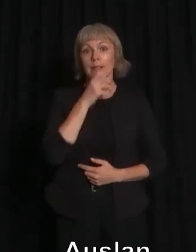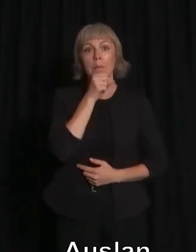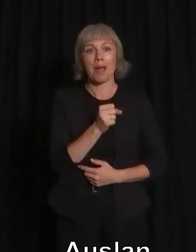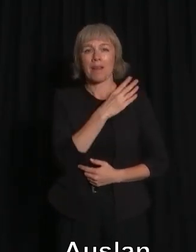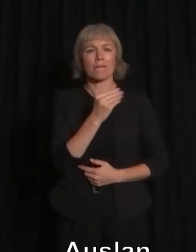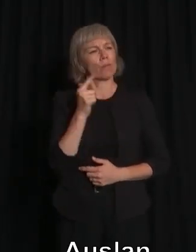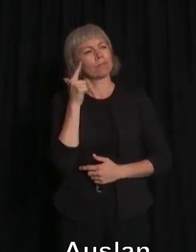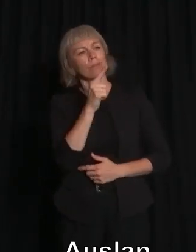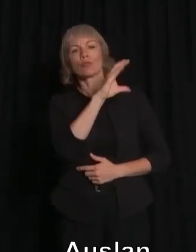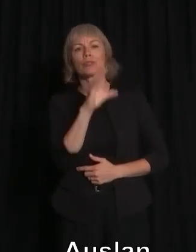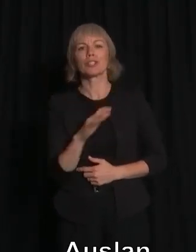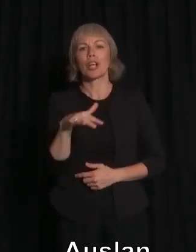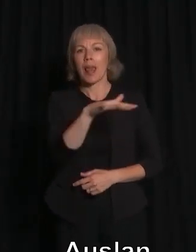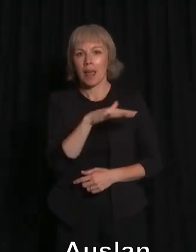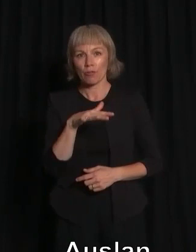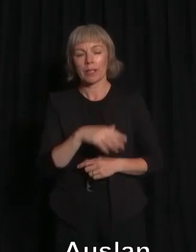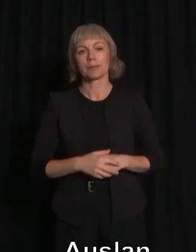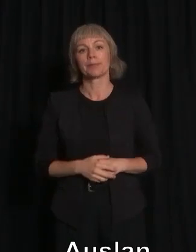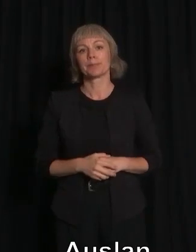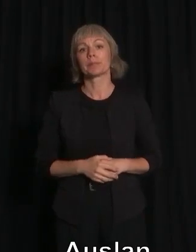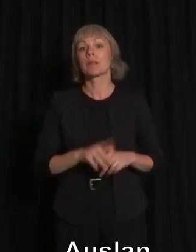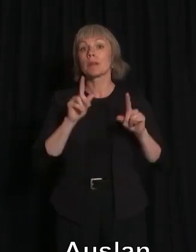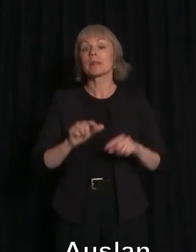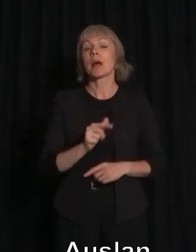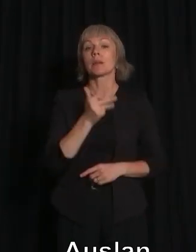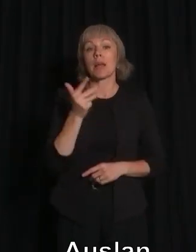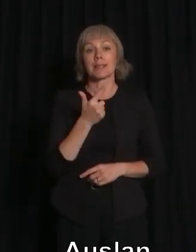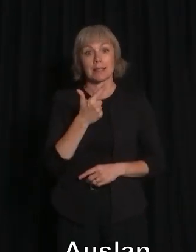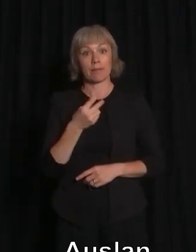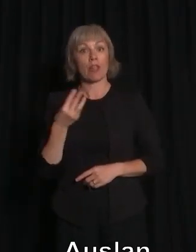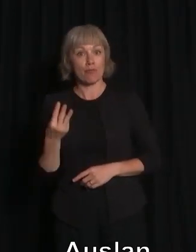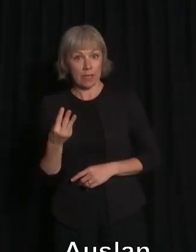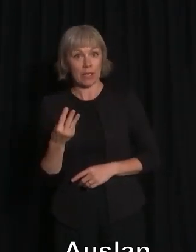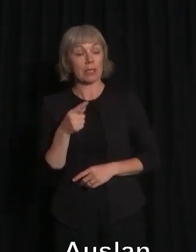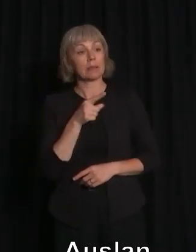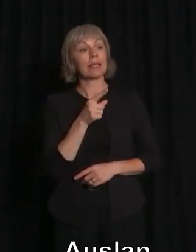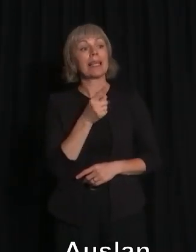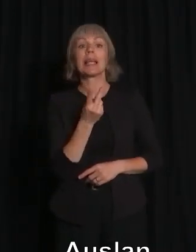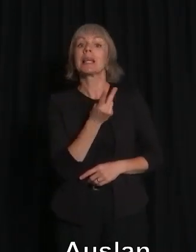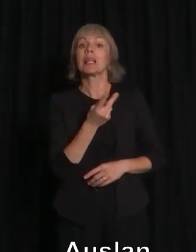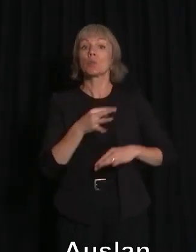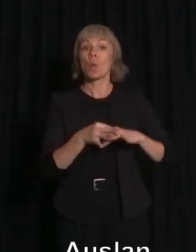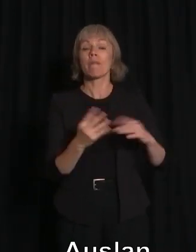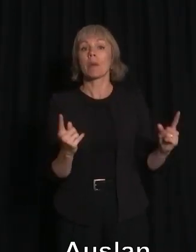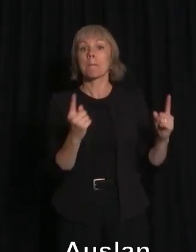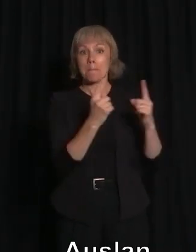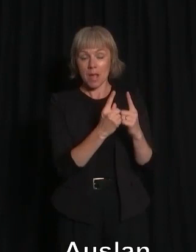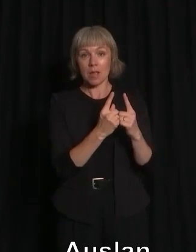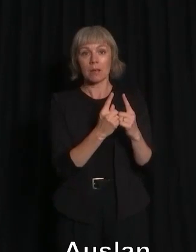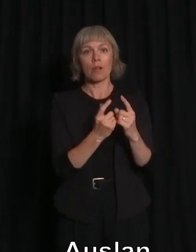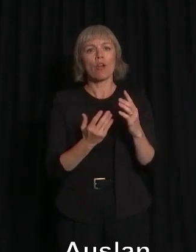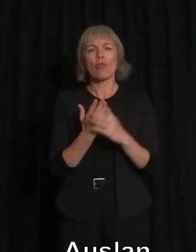provinces. Starting in 1973, when they first met, He and his wife went through dozens